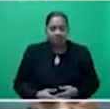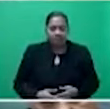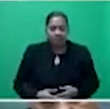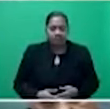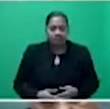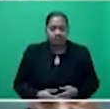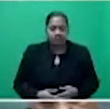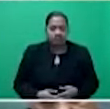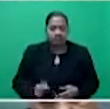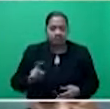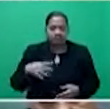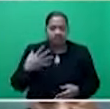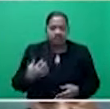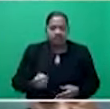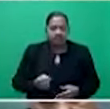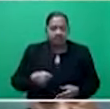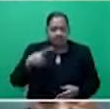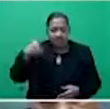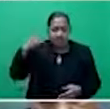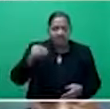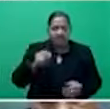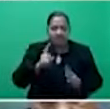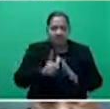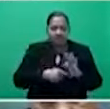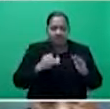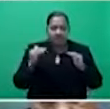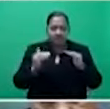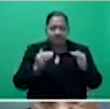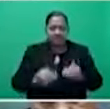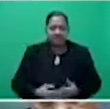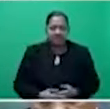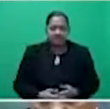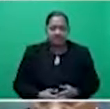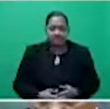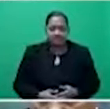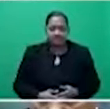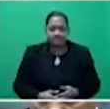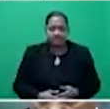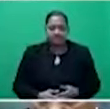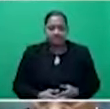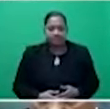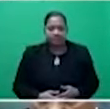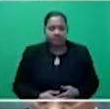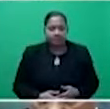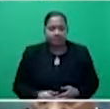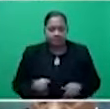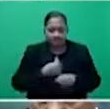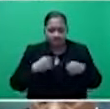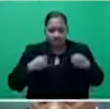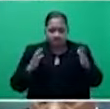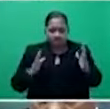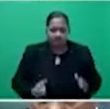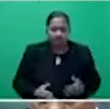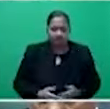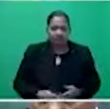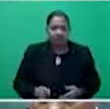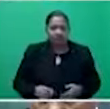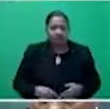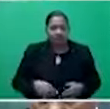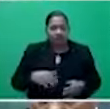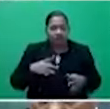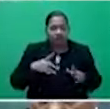sense of justice. People now know that people will be treated equally. People now know that when